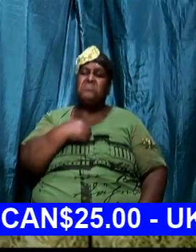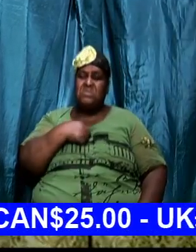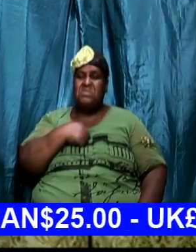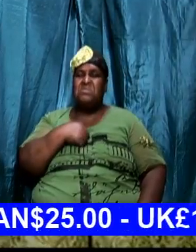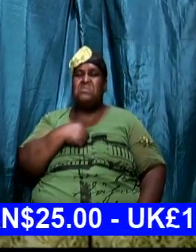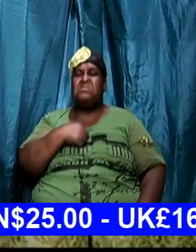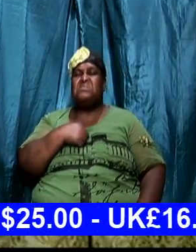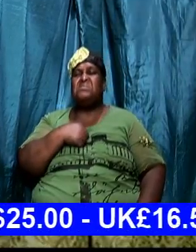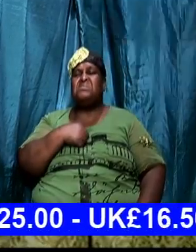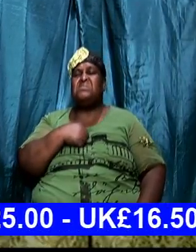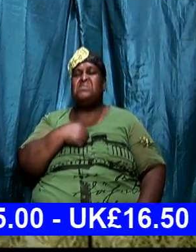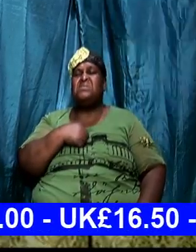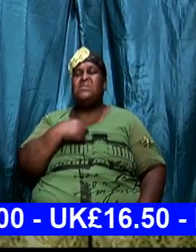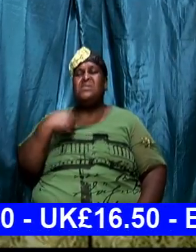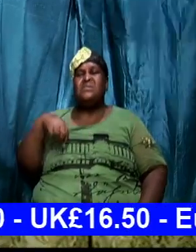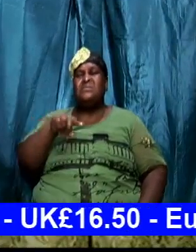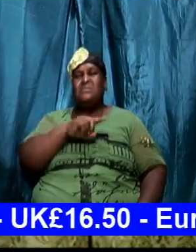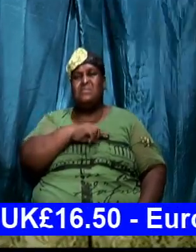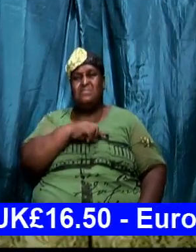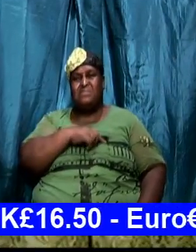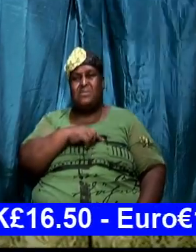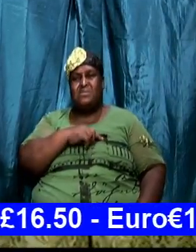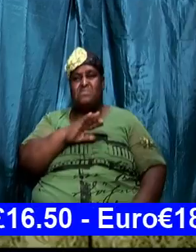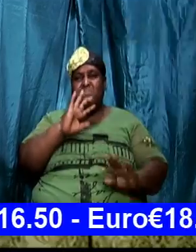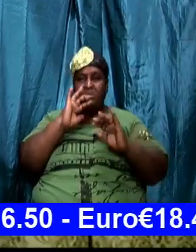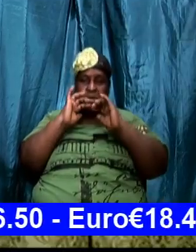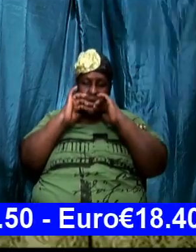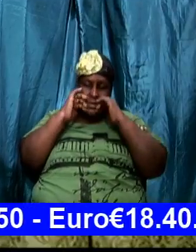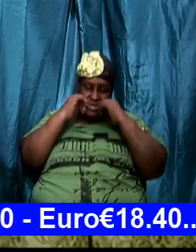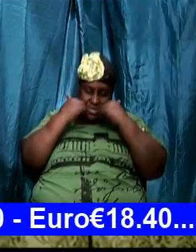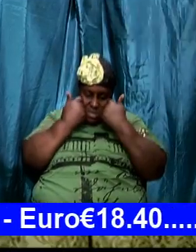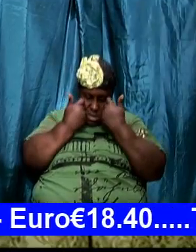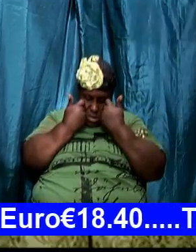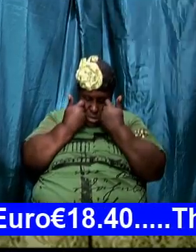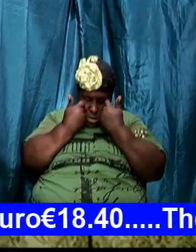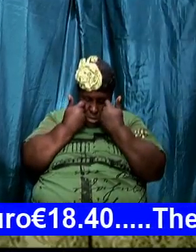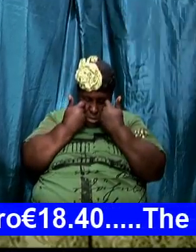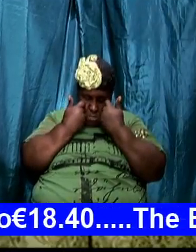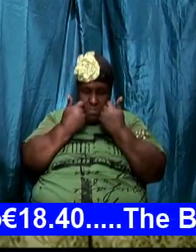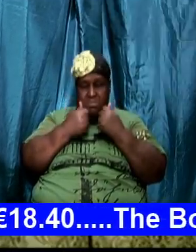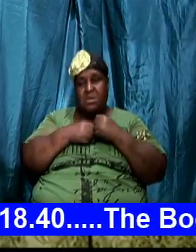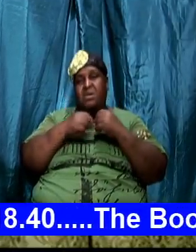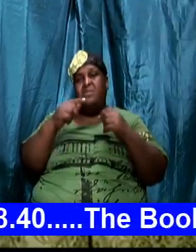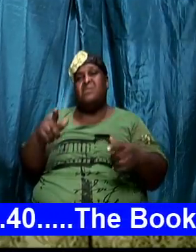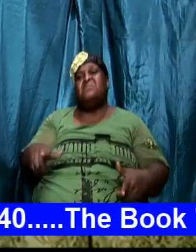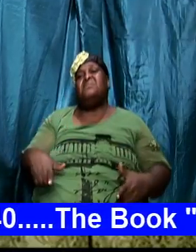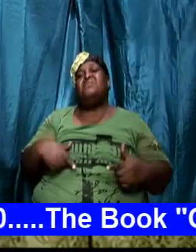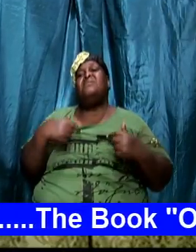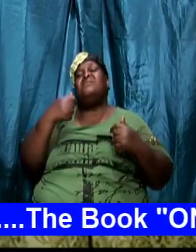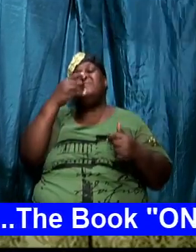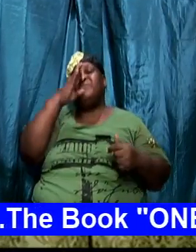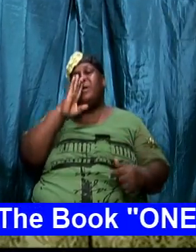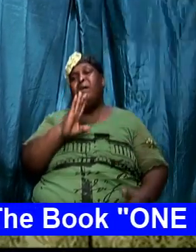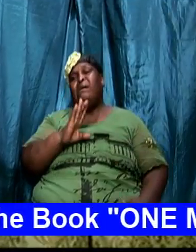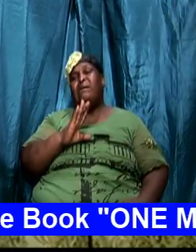become a laughing stock, and you have written a long epistle, and the epistle is that you